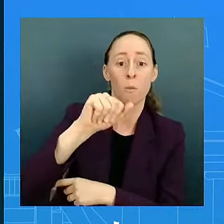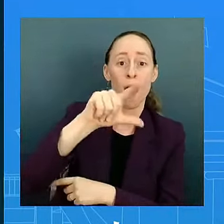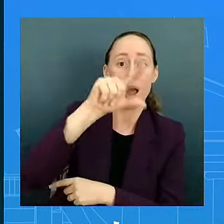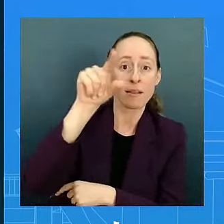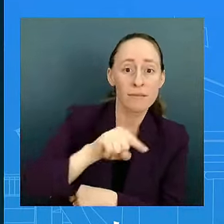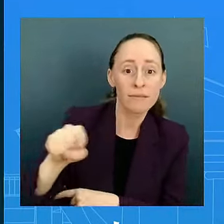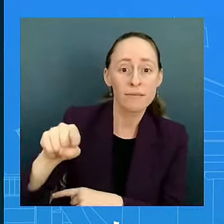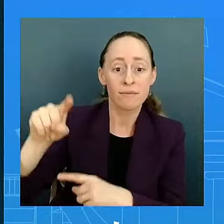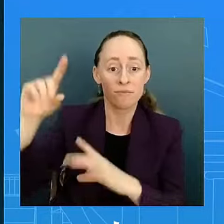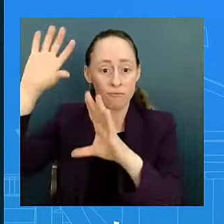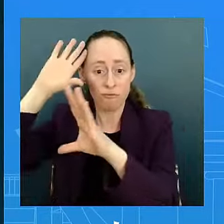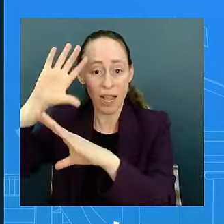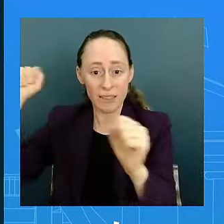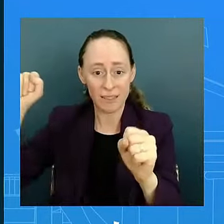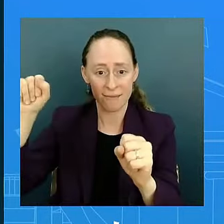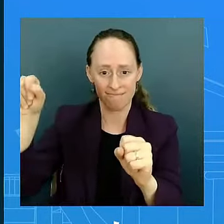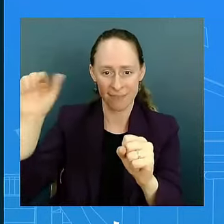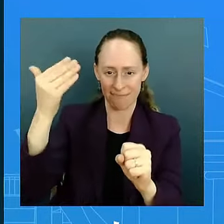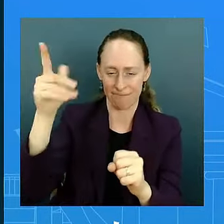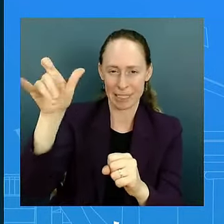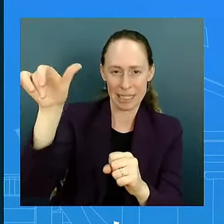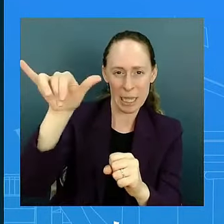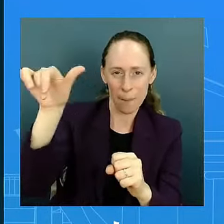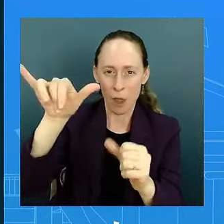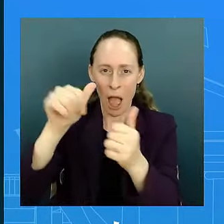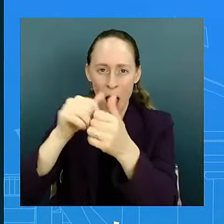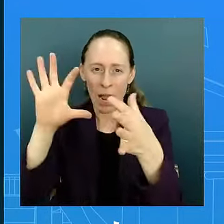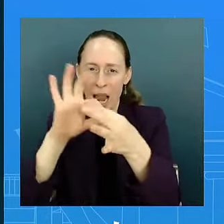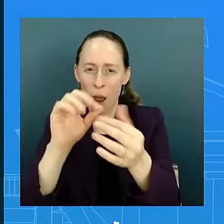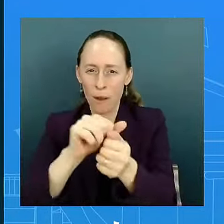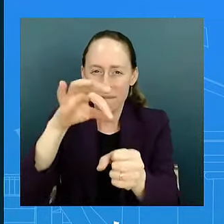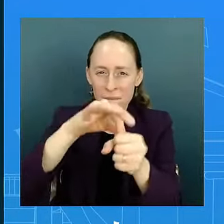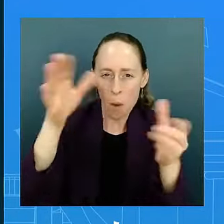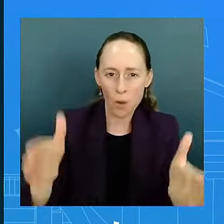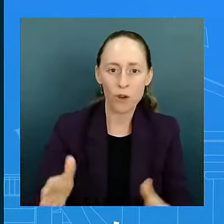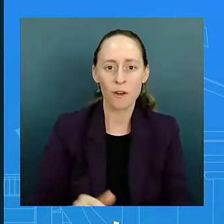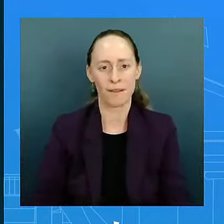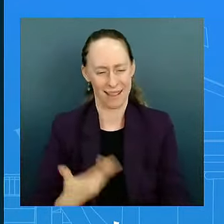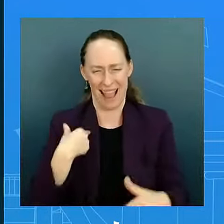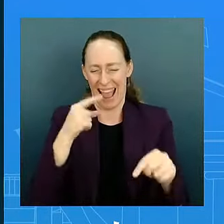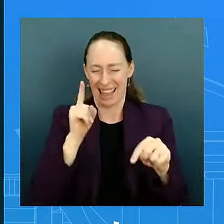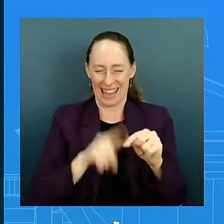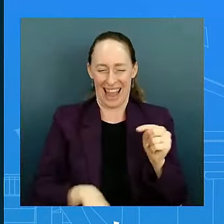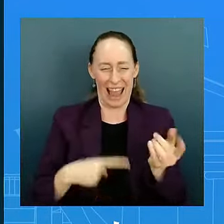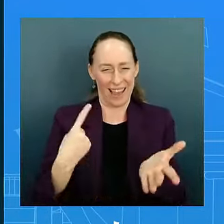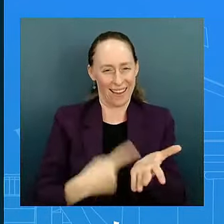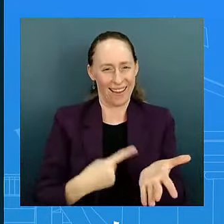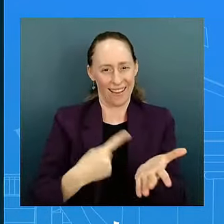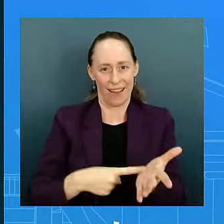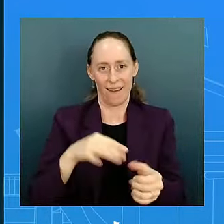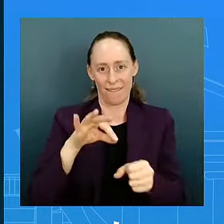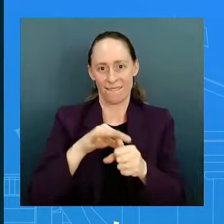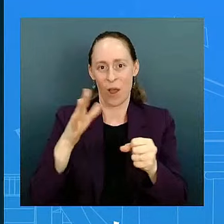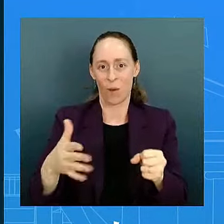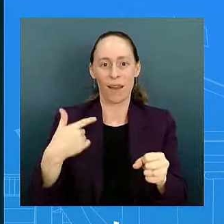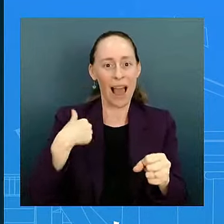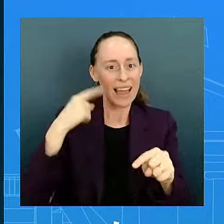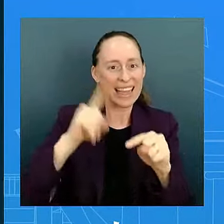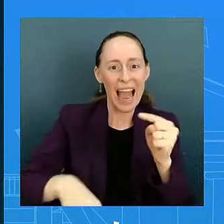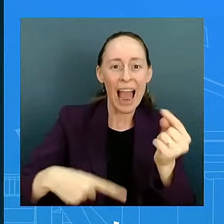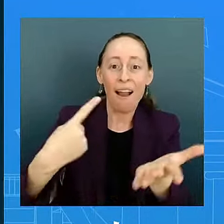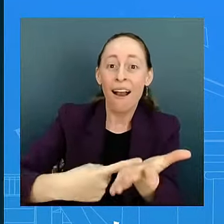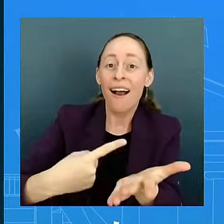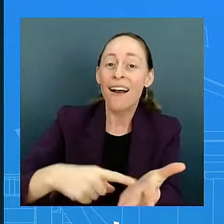going to do, especially as we're talking about 2024. I think you can see from, and being really mindful here, I think you can see from the